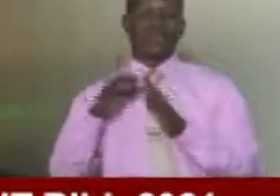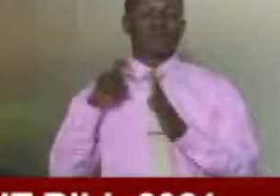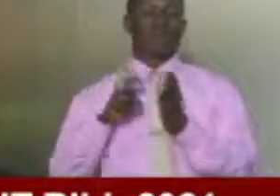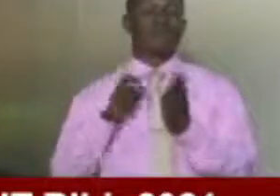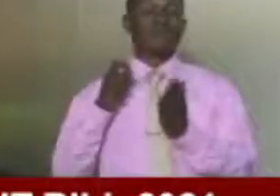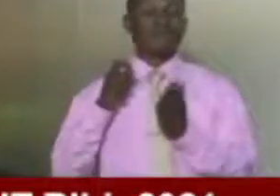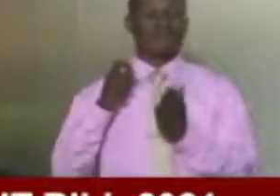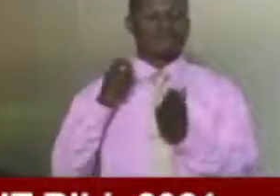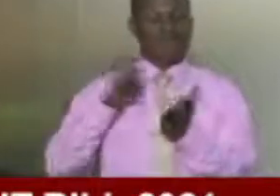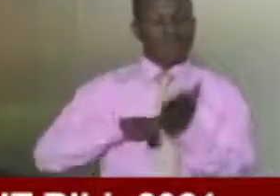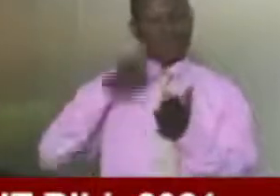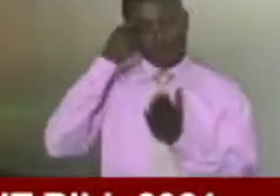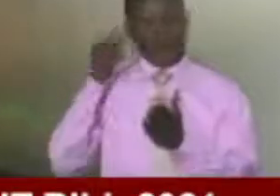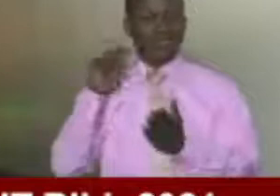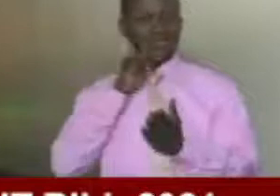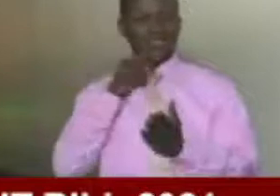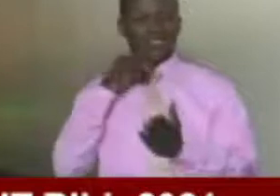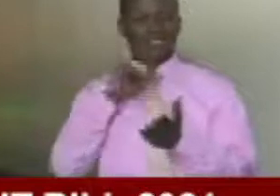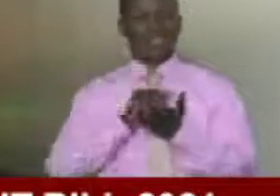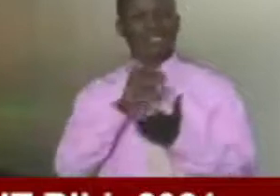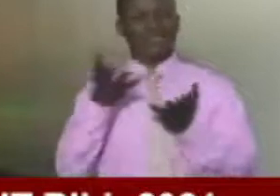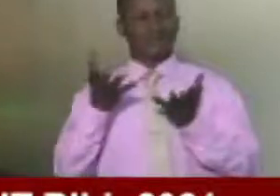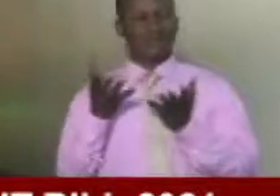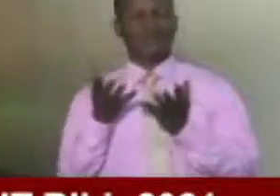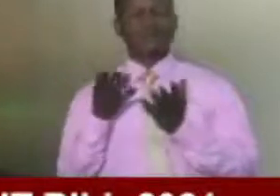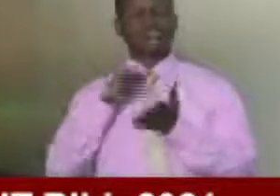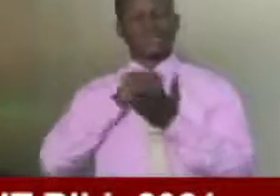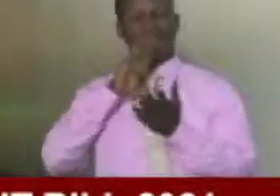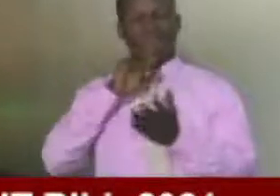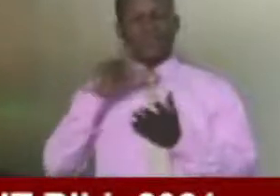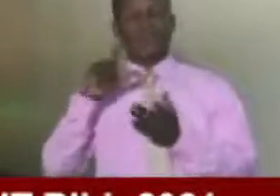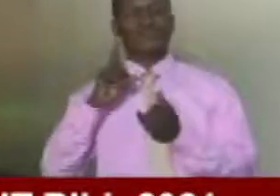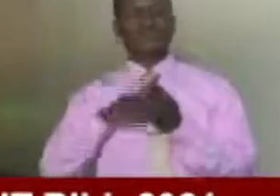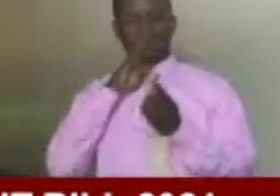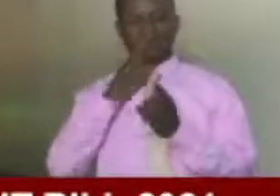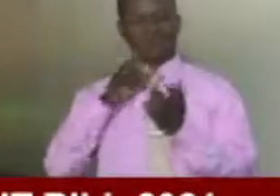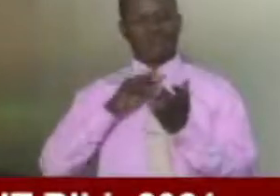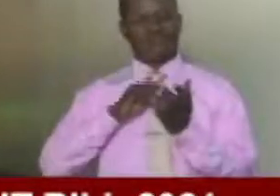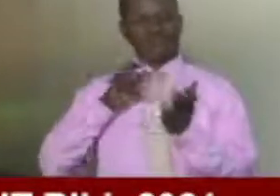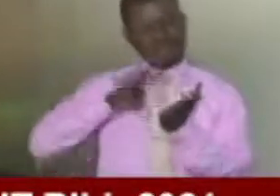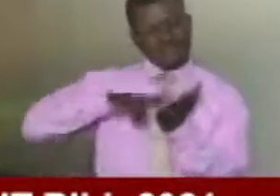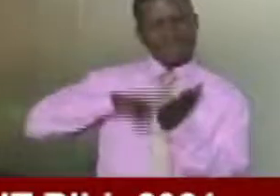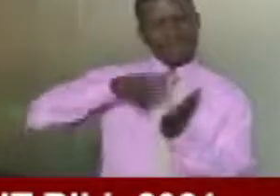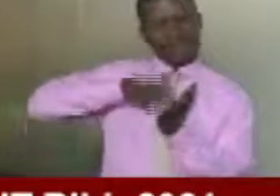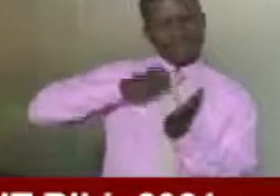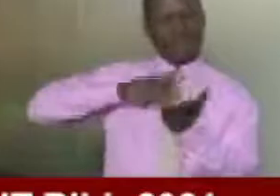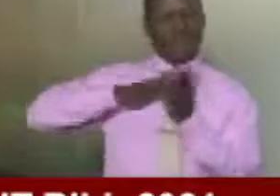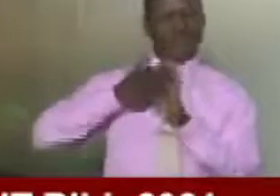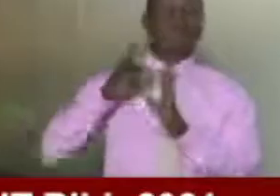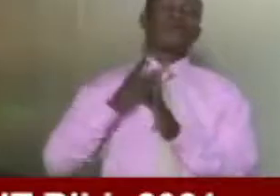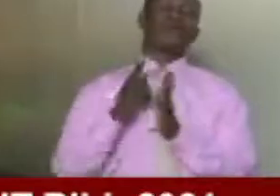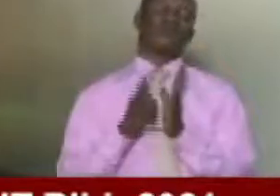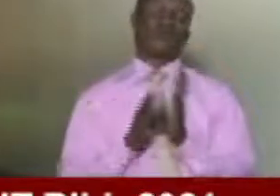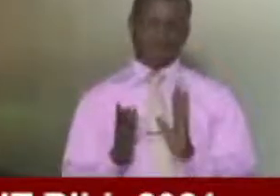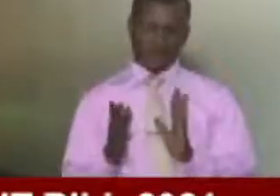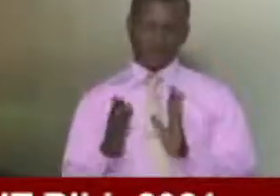because Nigerians say they want, you know, the bill to be passed into law. I'm talking about the electoral bill